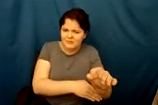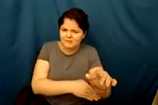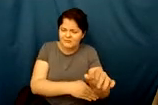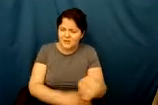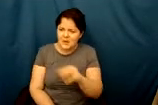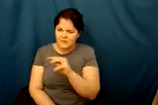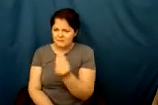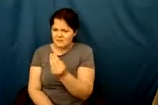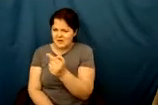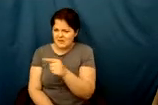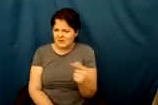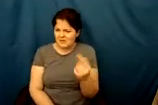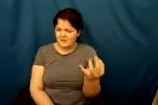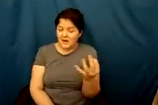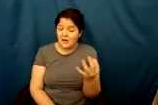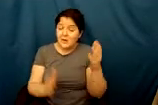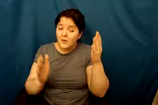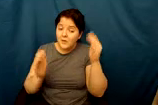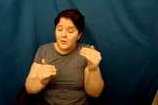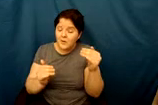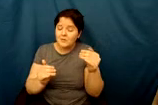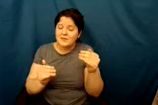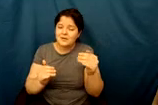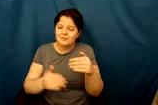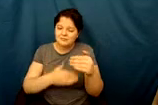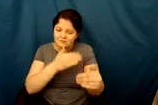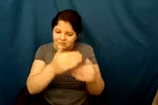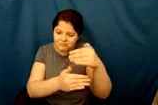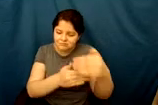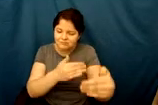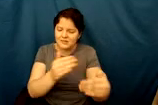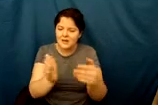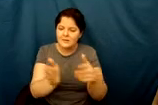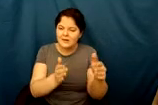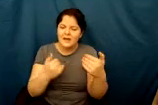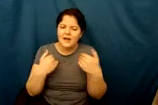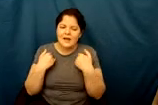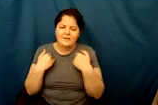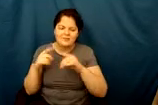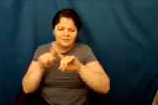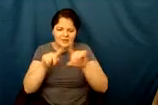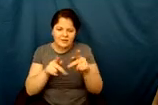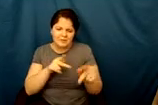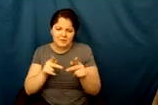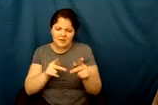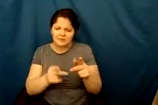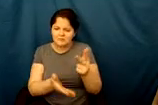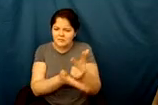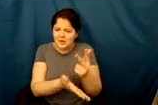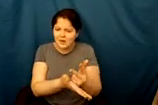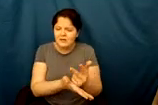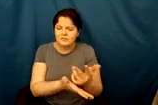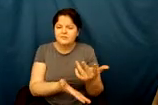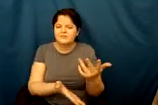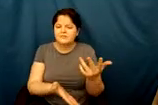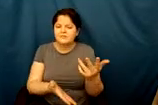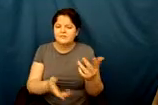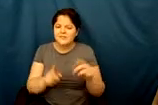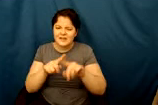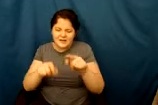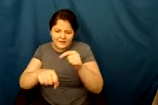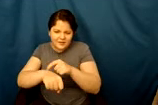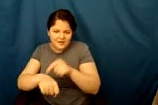with a development that we would have different users, at different times, therefore allowing for